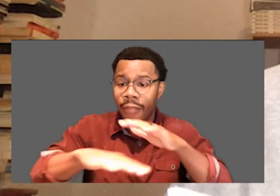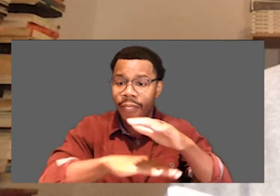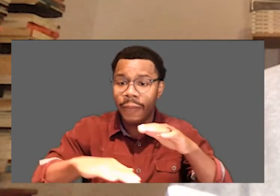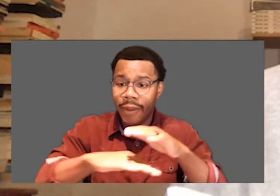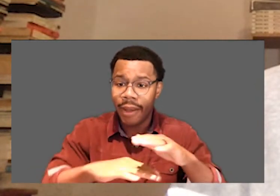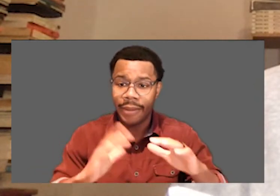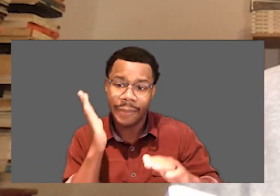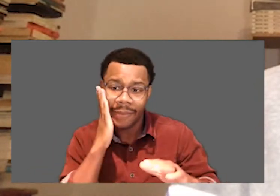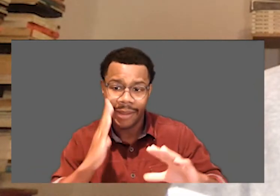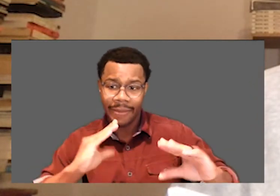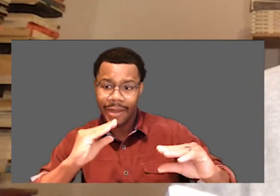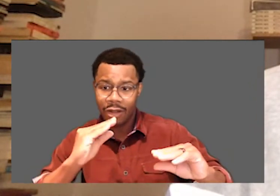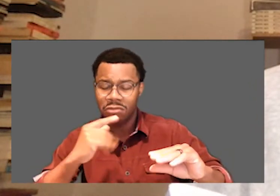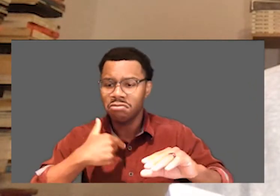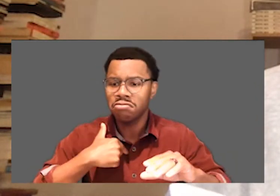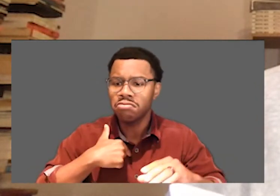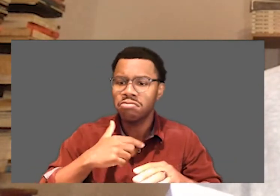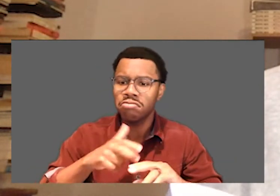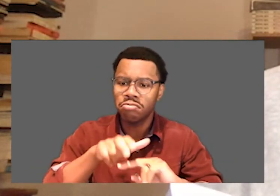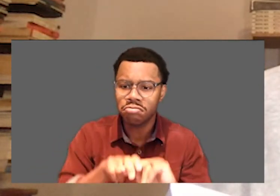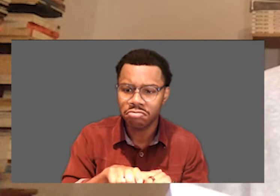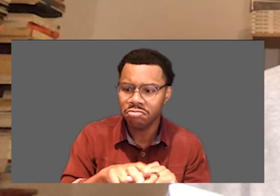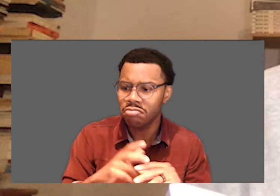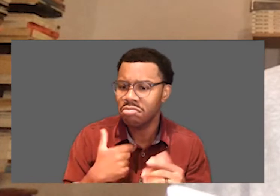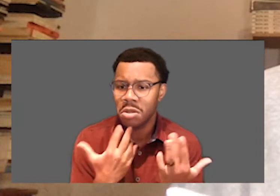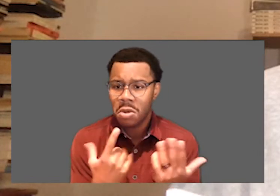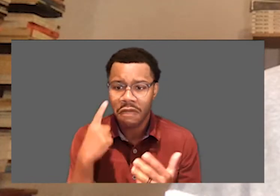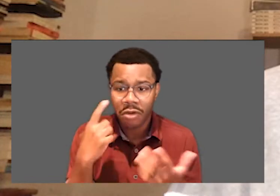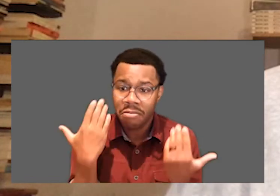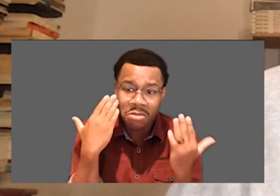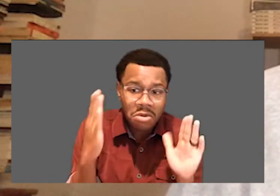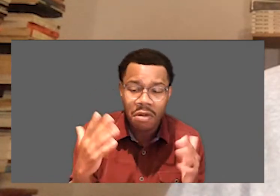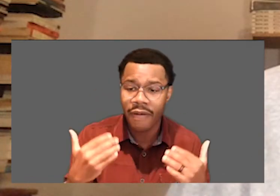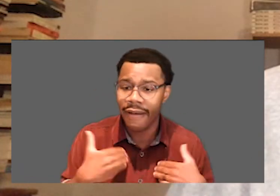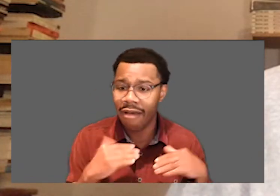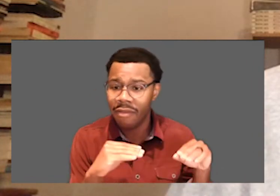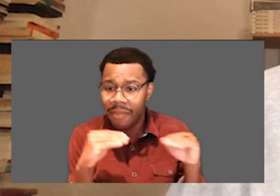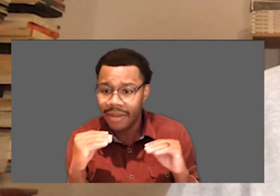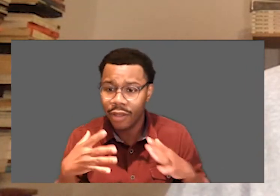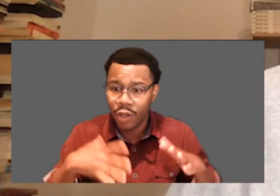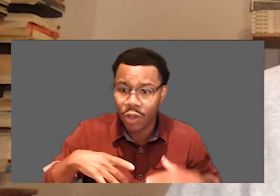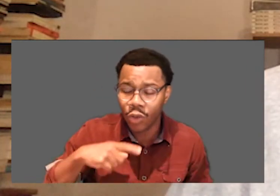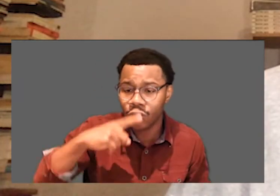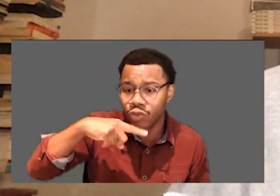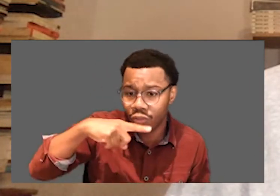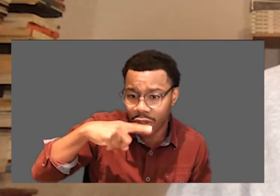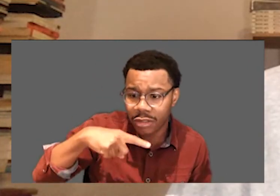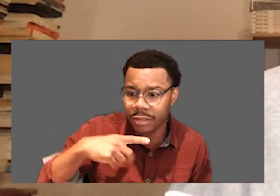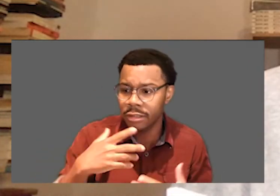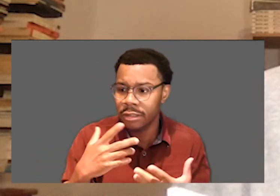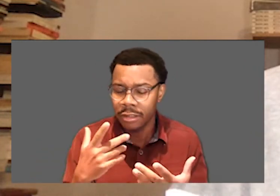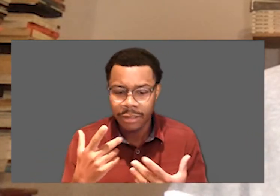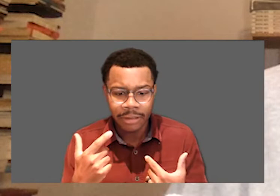had nothing but a blanket, clothes, and a toothbrush. In these things, I organized as if following the order of some